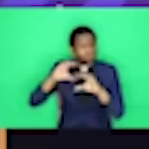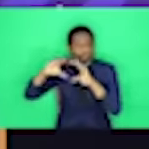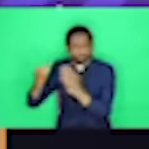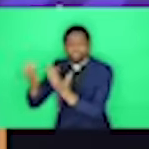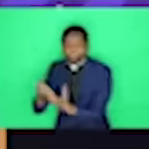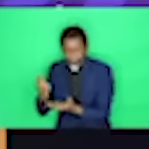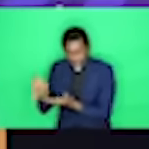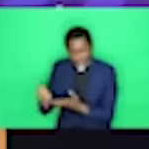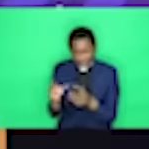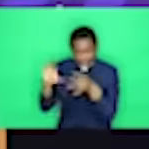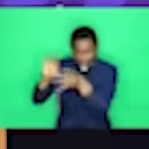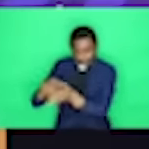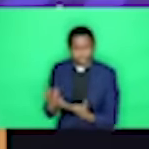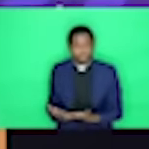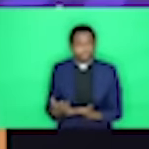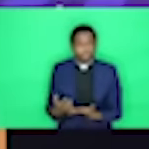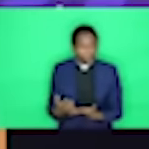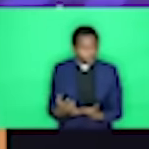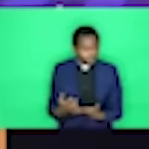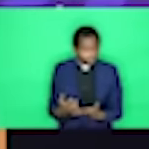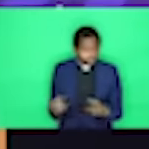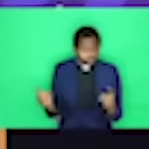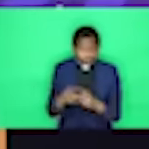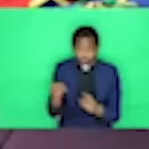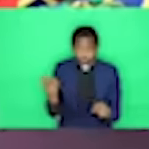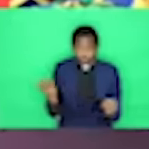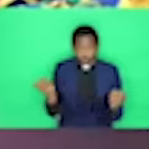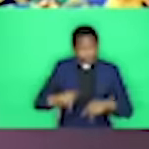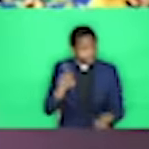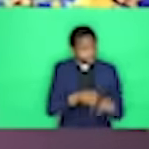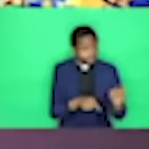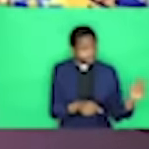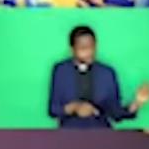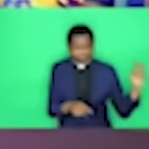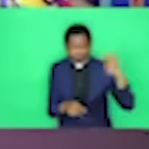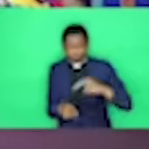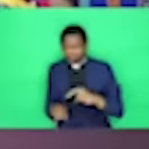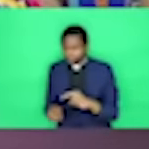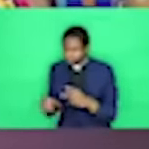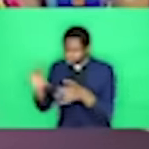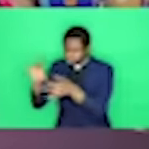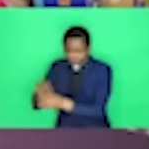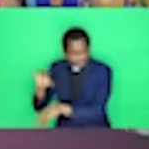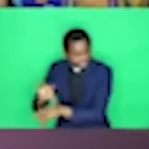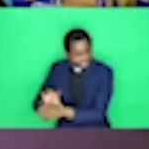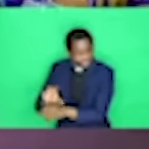community. And so when people come to church, they are coming from a community. And